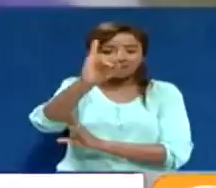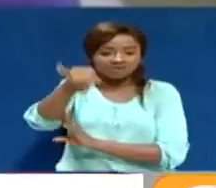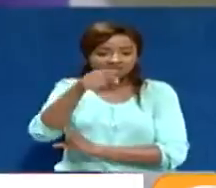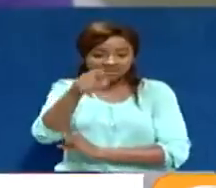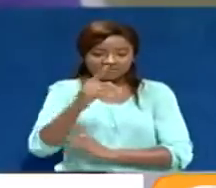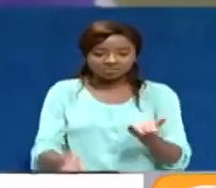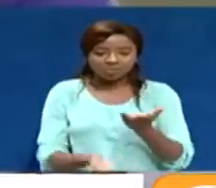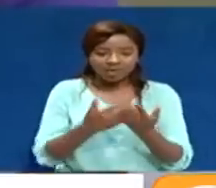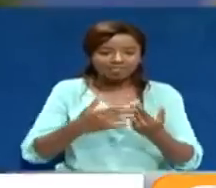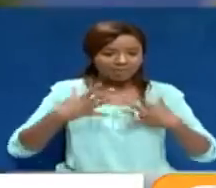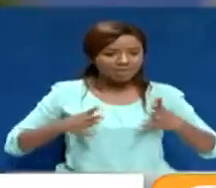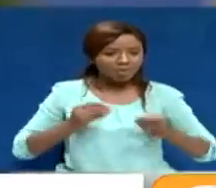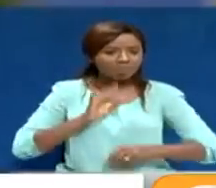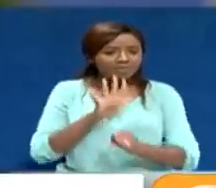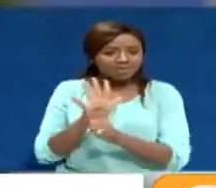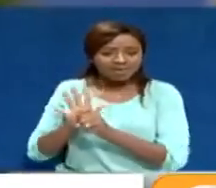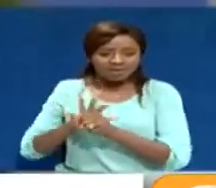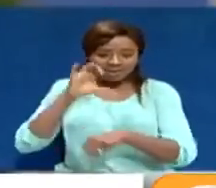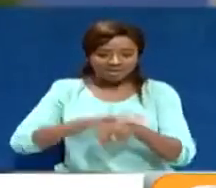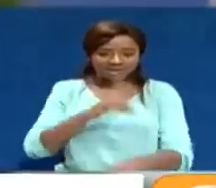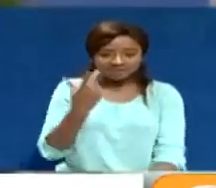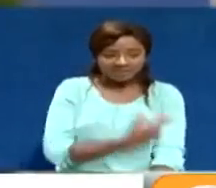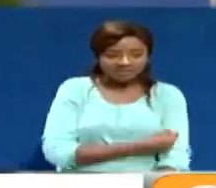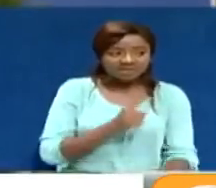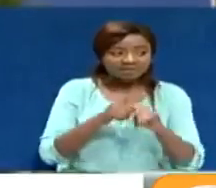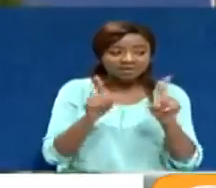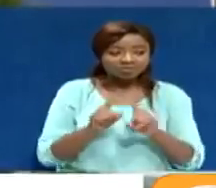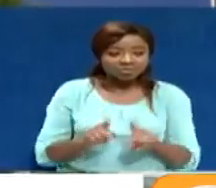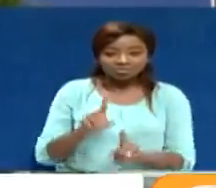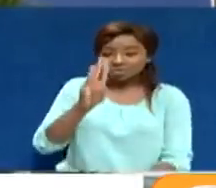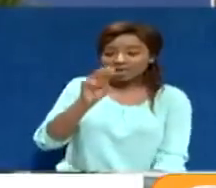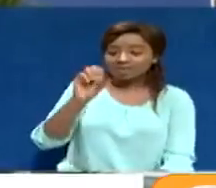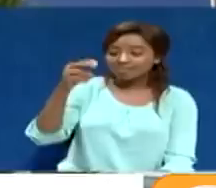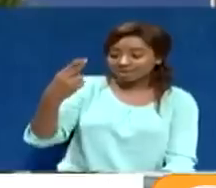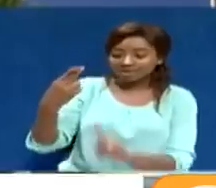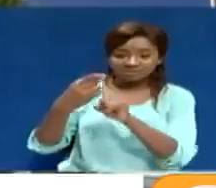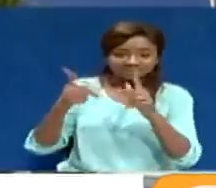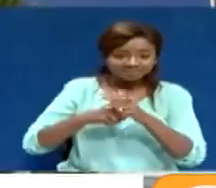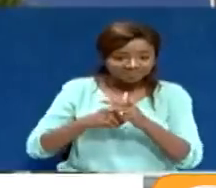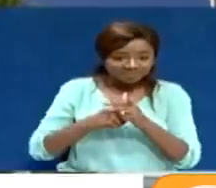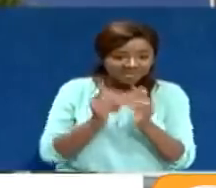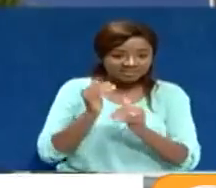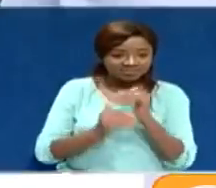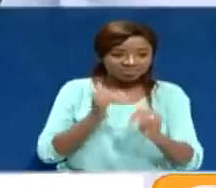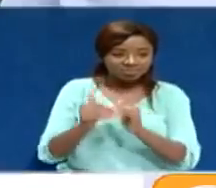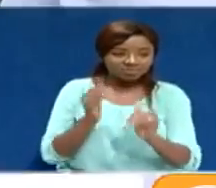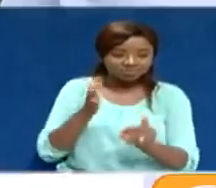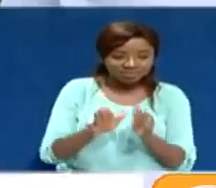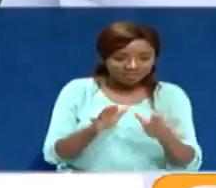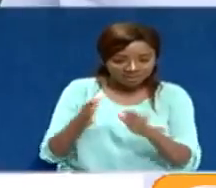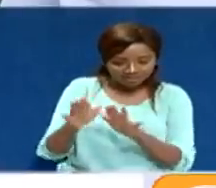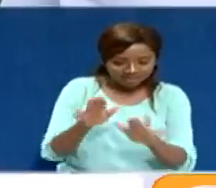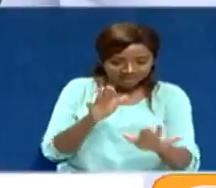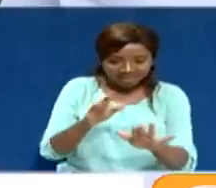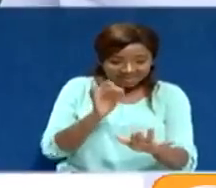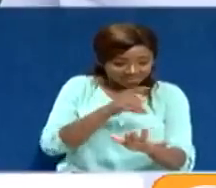boost its vaccination drive. The developments came as the Ministry of Health initiated a refund process for those who paid for the